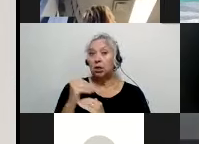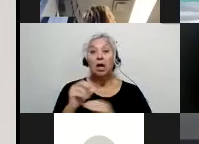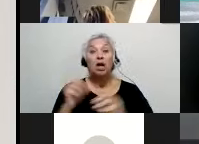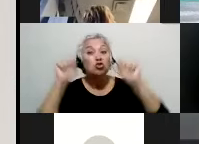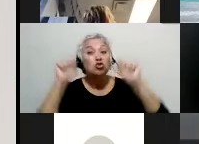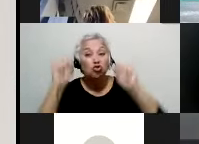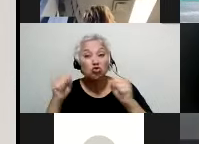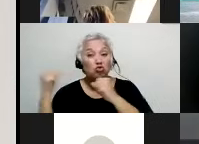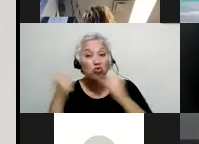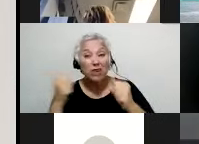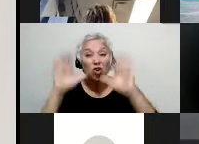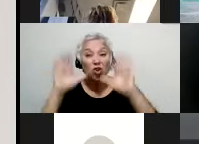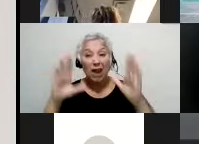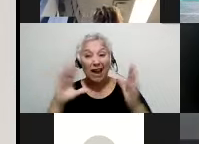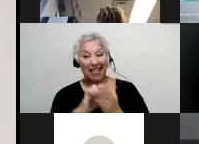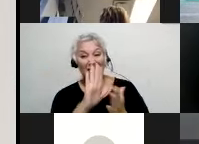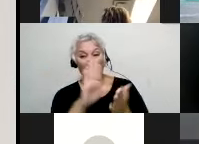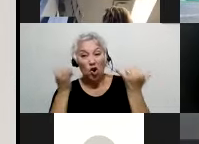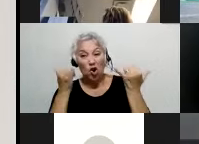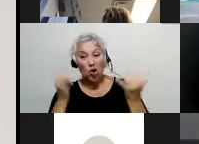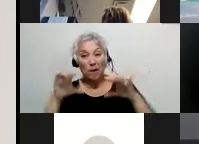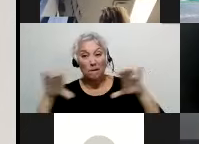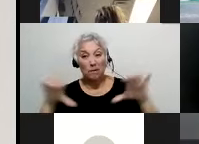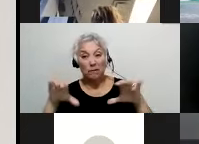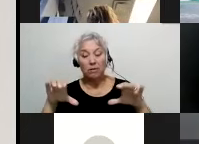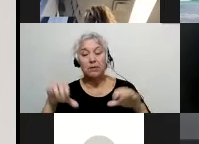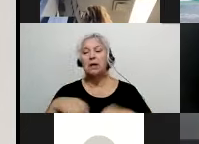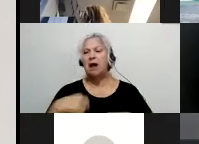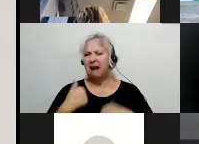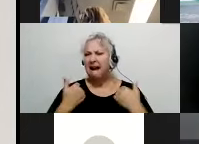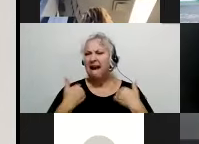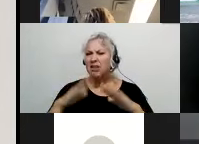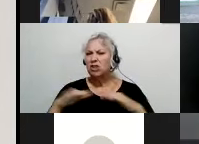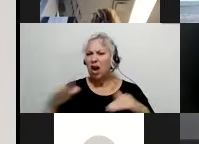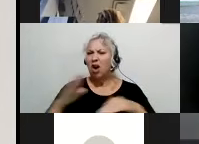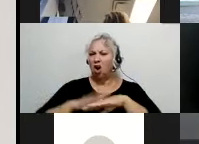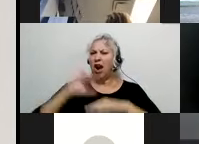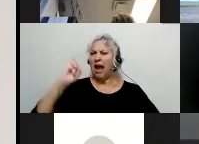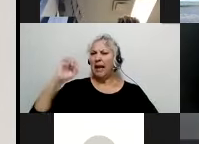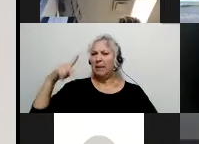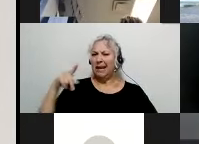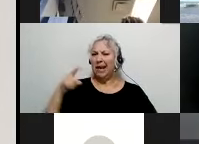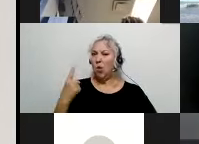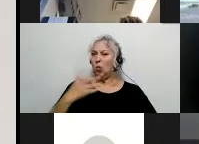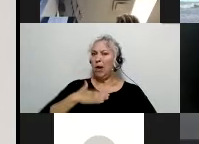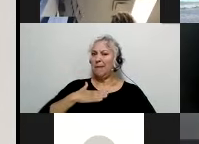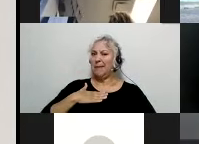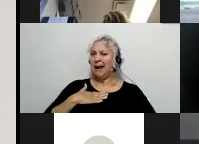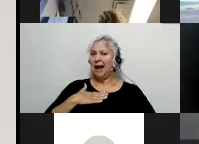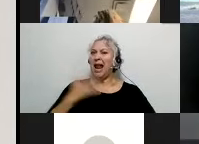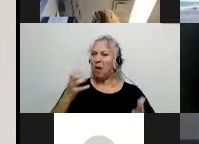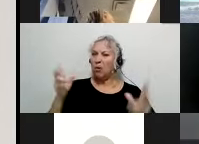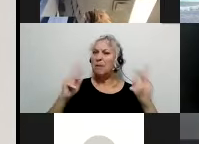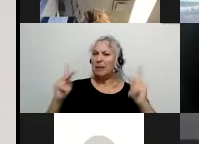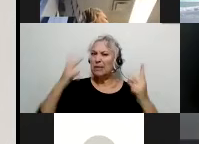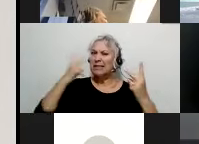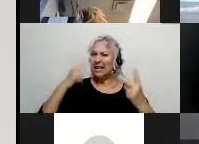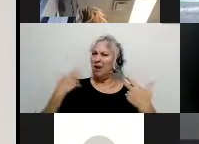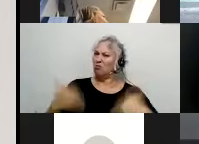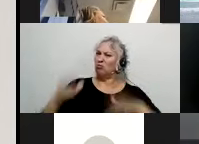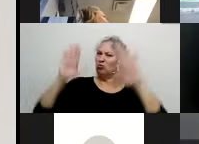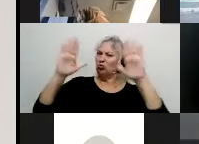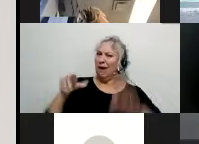have in that student's present levels of performance. I have a child who's on an IEP, and that's one of my things is I want people to see how great she